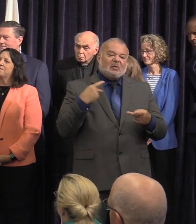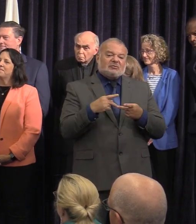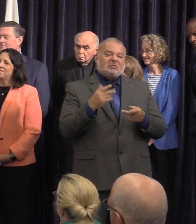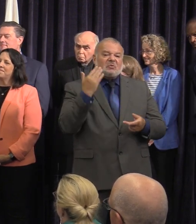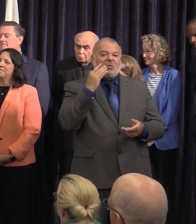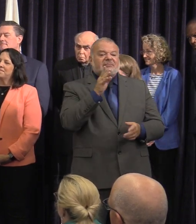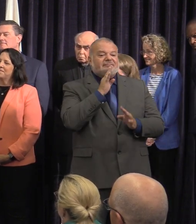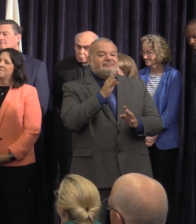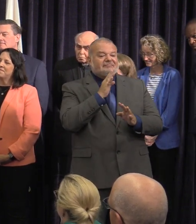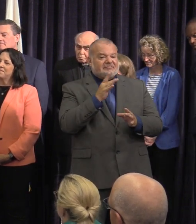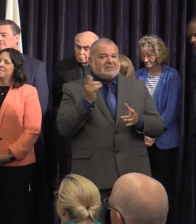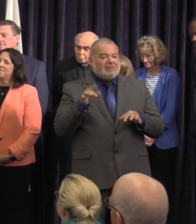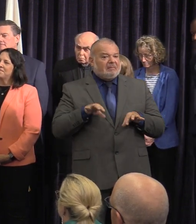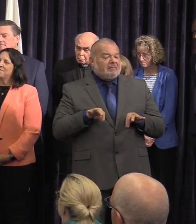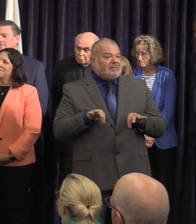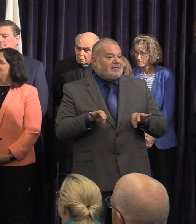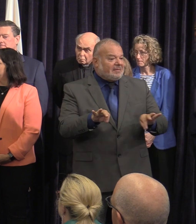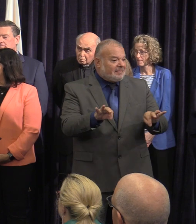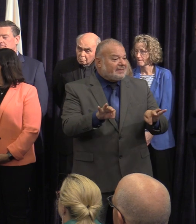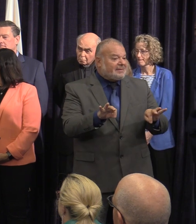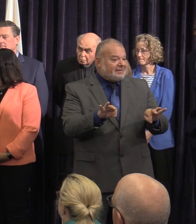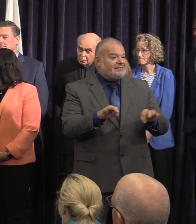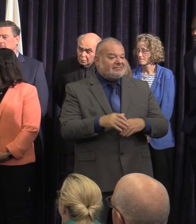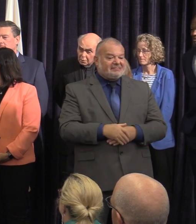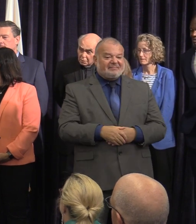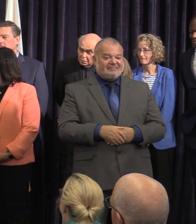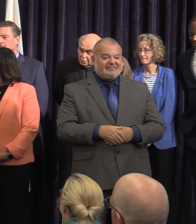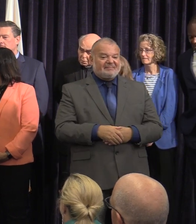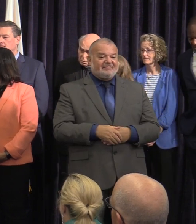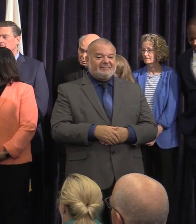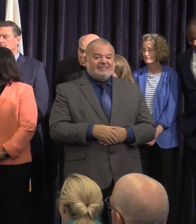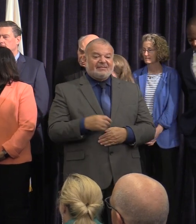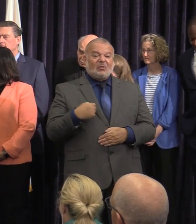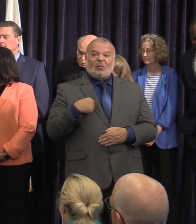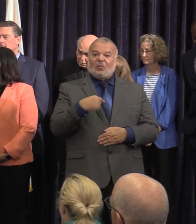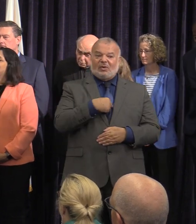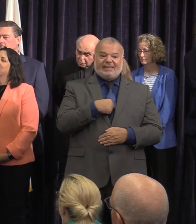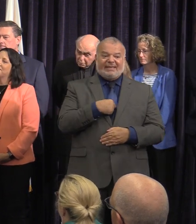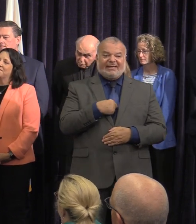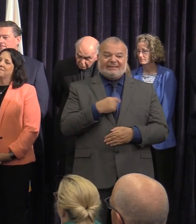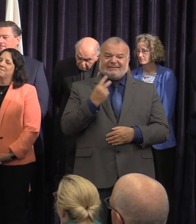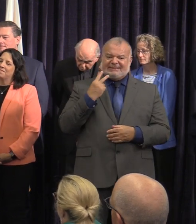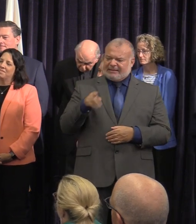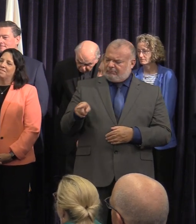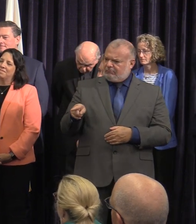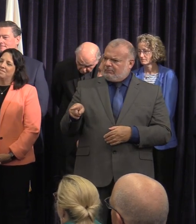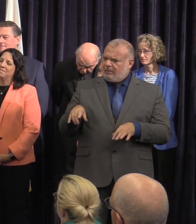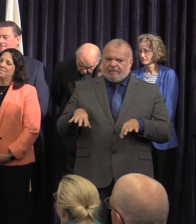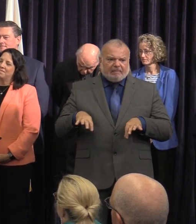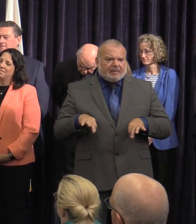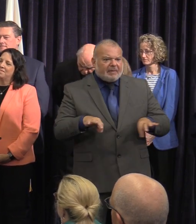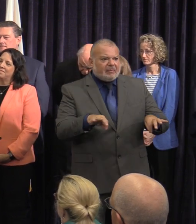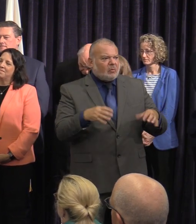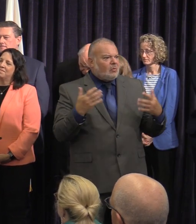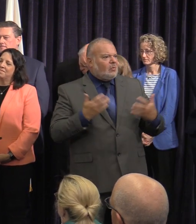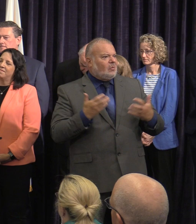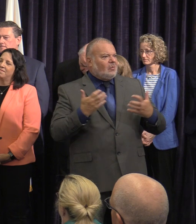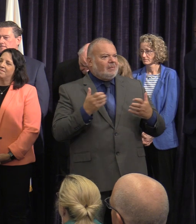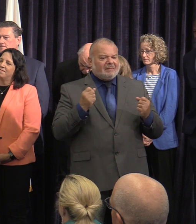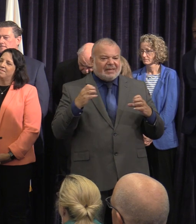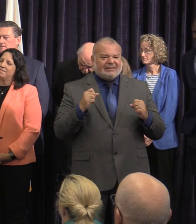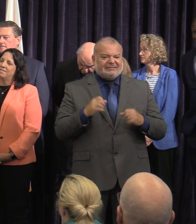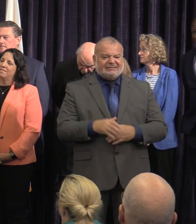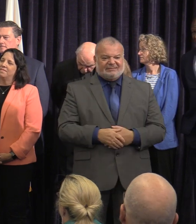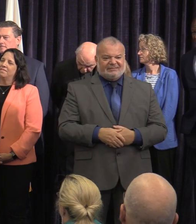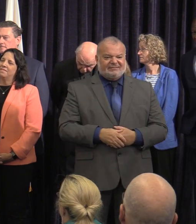learn Portuguese faster that we will learn Spanish or Haitian, and he's